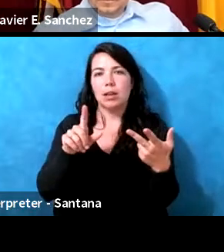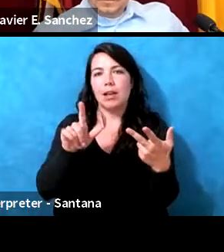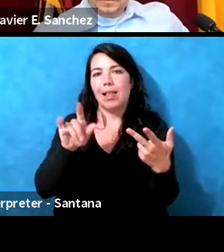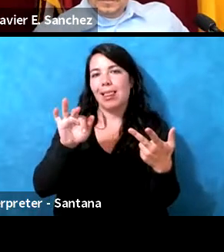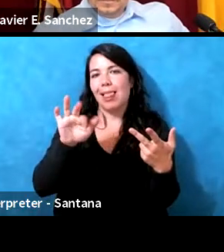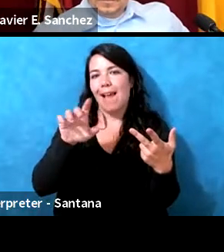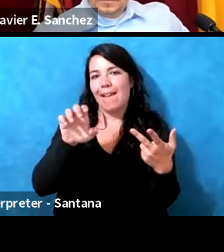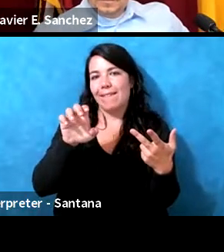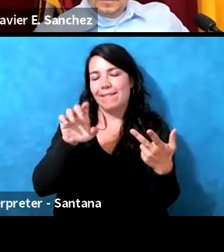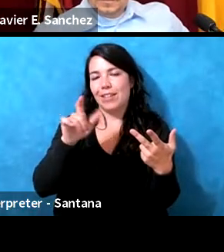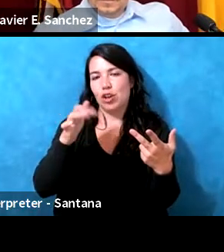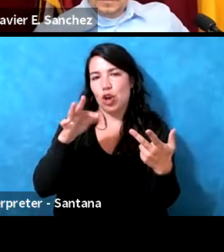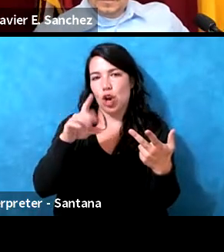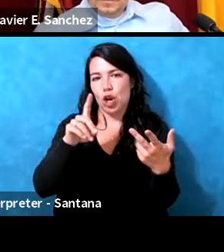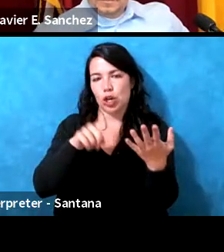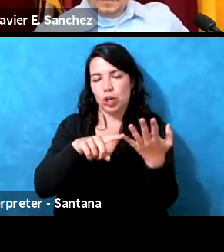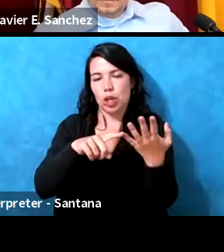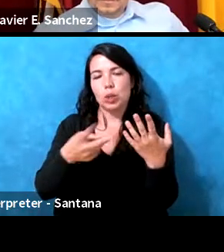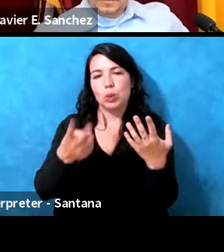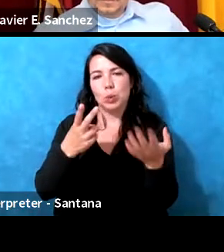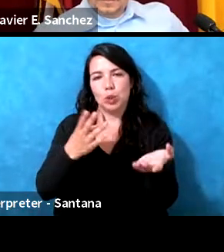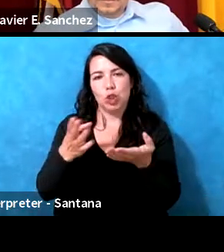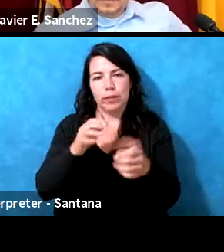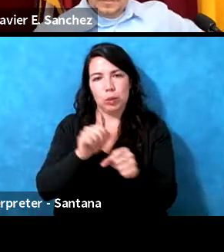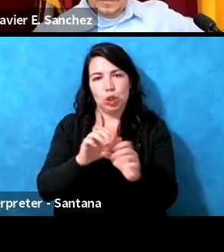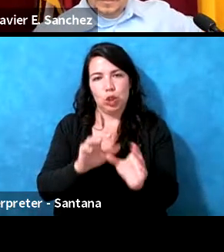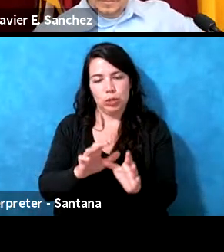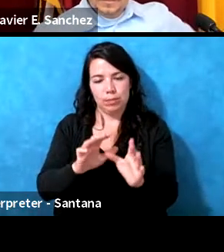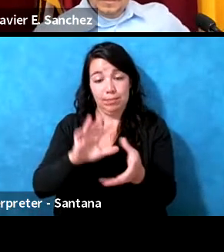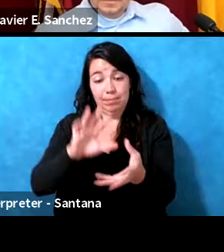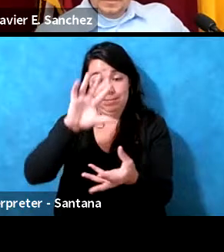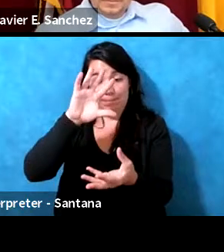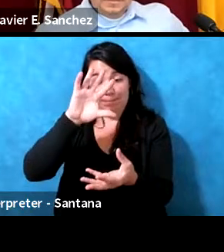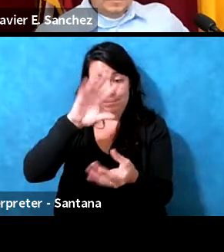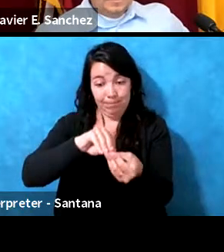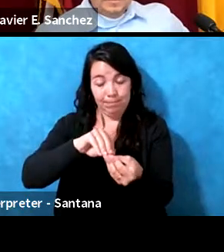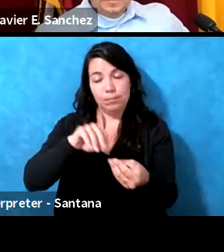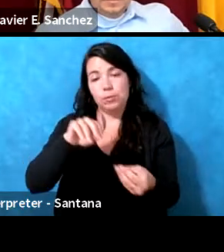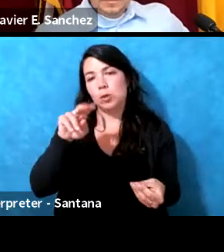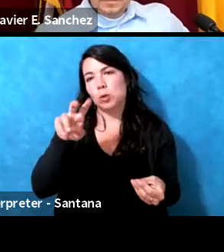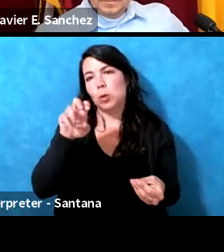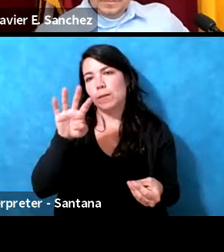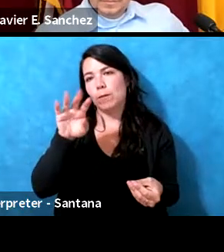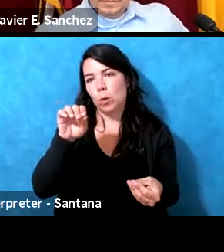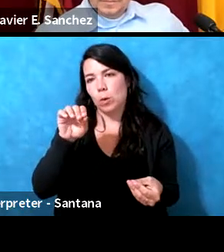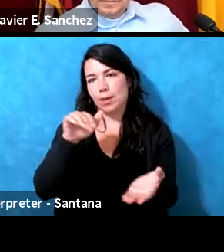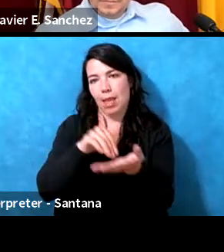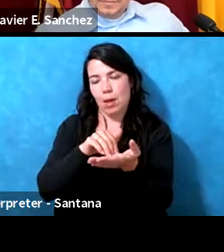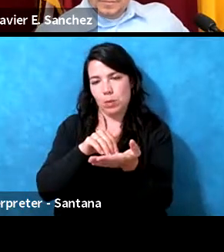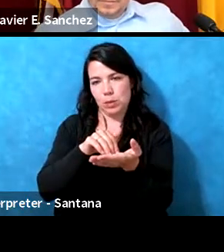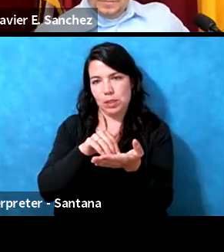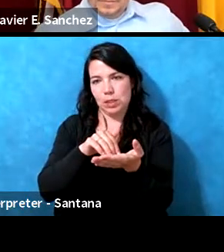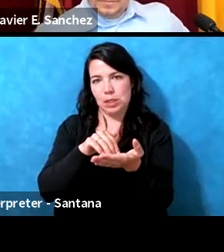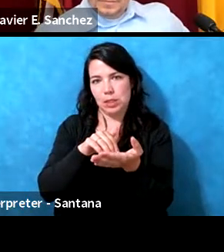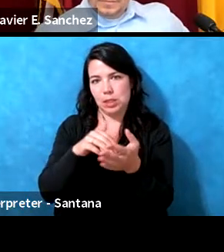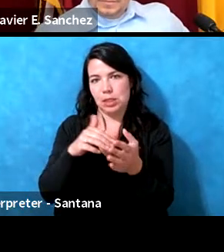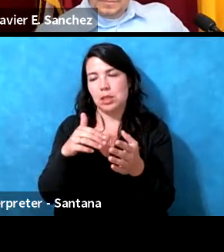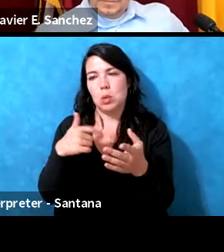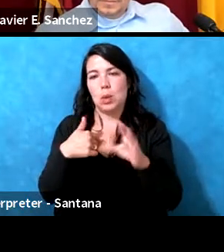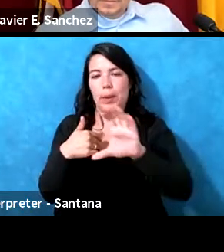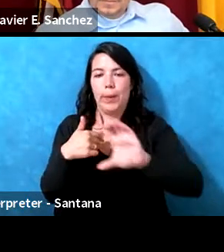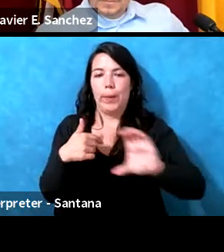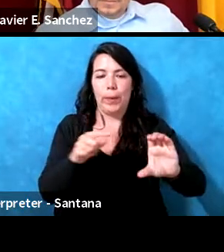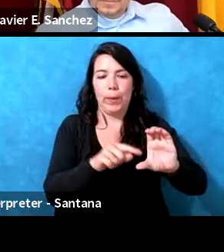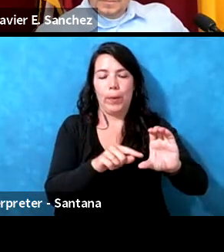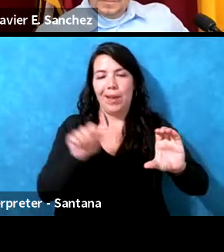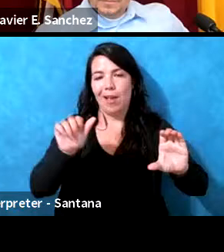and the street service worker. So that came out to about $240,000 that we allocated from ARP to unfreeze